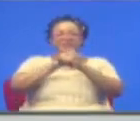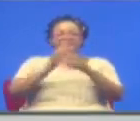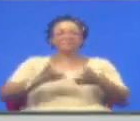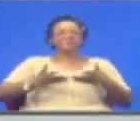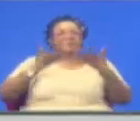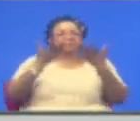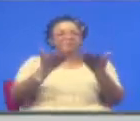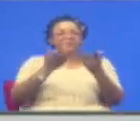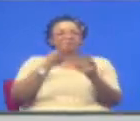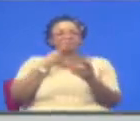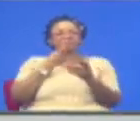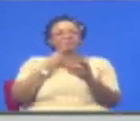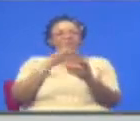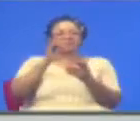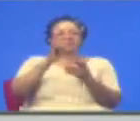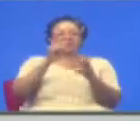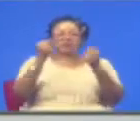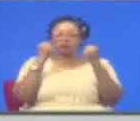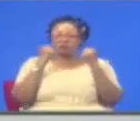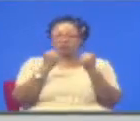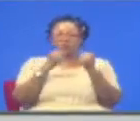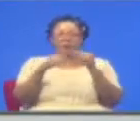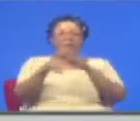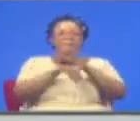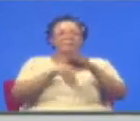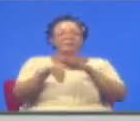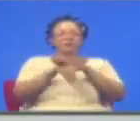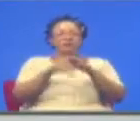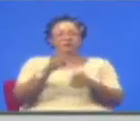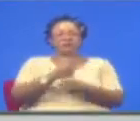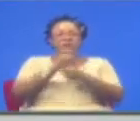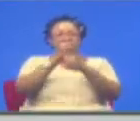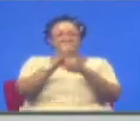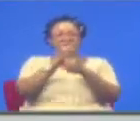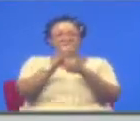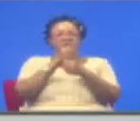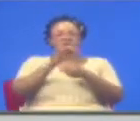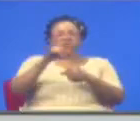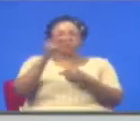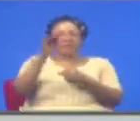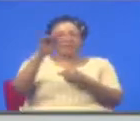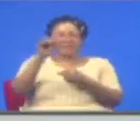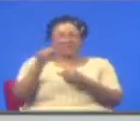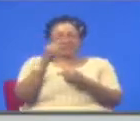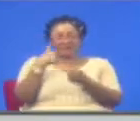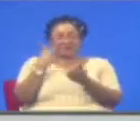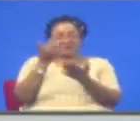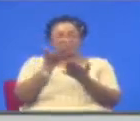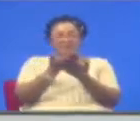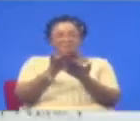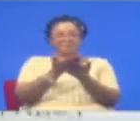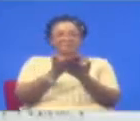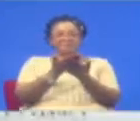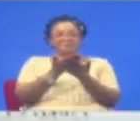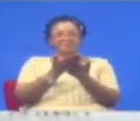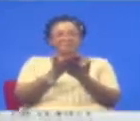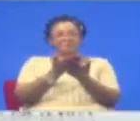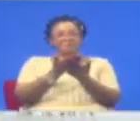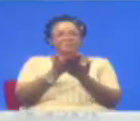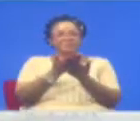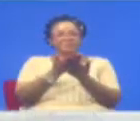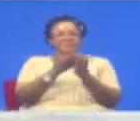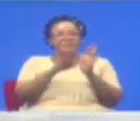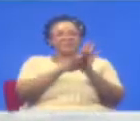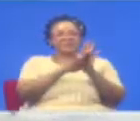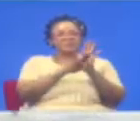terming it as a strong proposition for shareholders. Julian Zamboko now looks at the case tabled by Carbacid. A statement